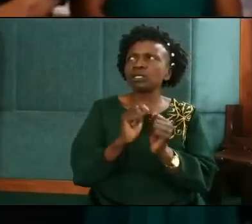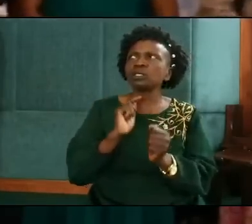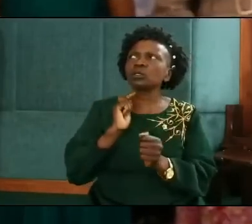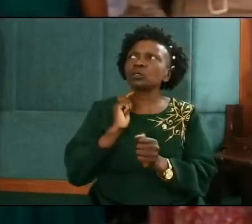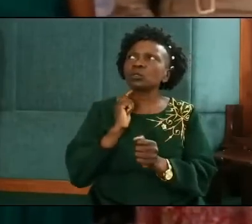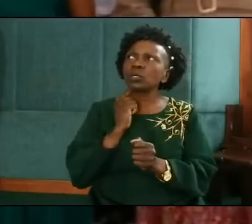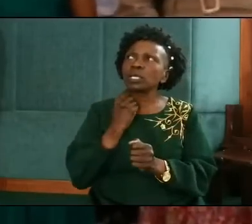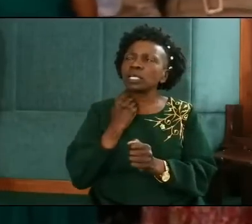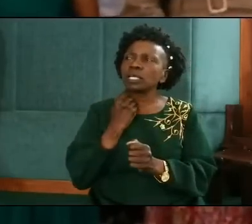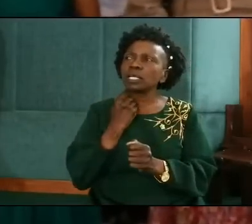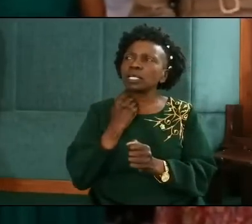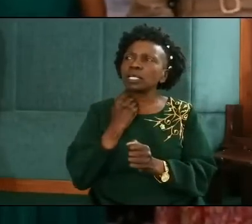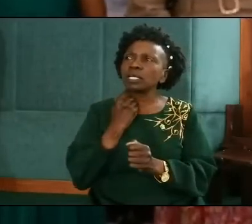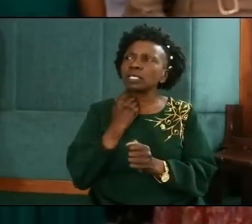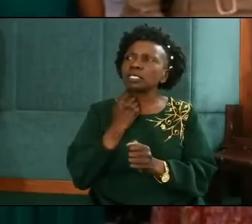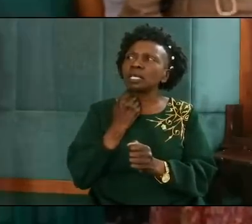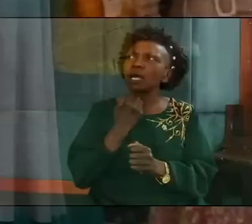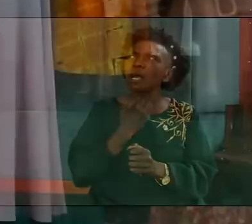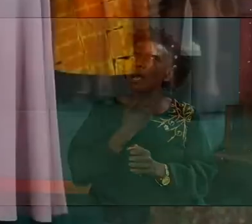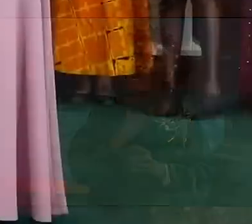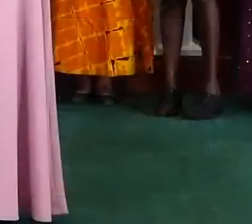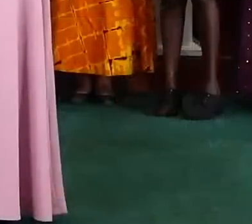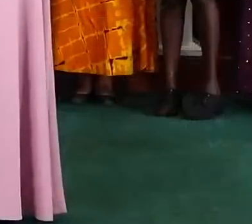decision. Yes, sir.